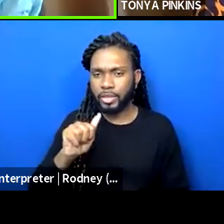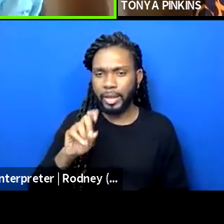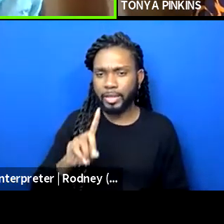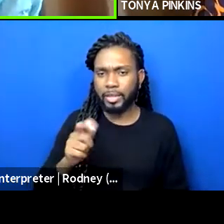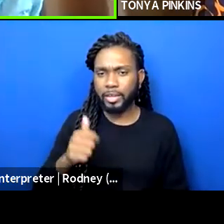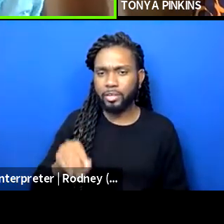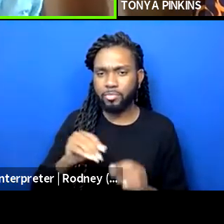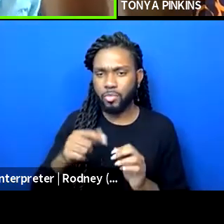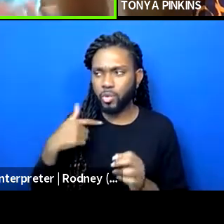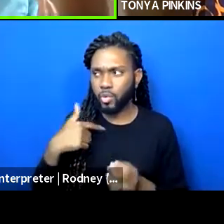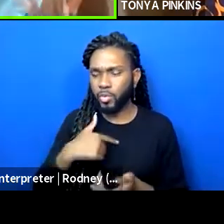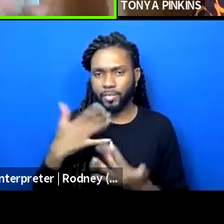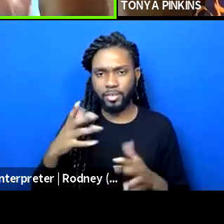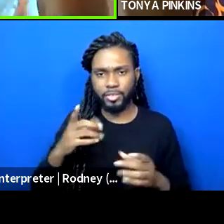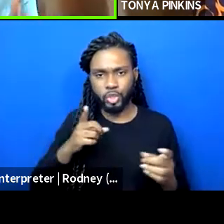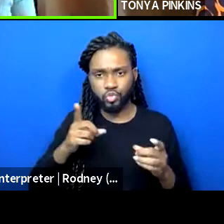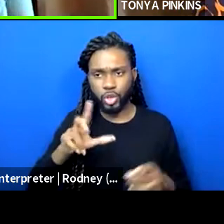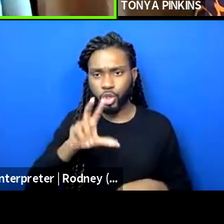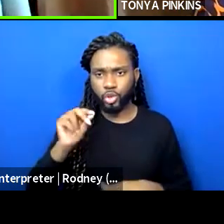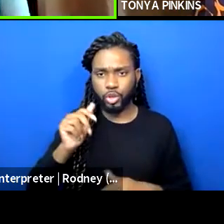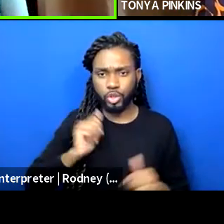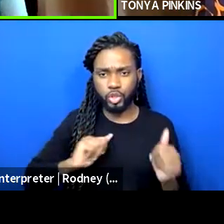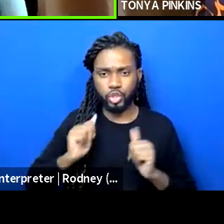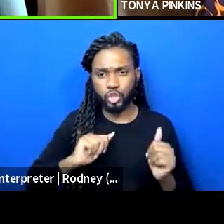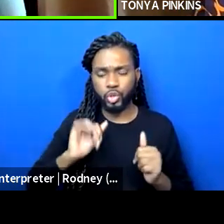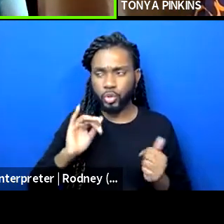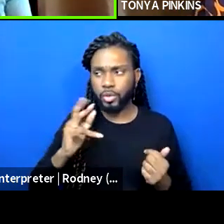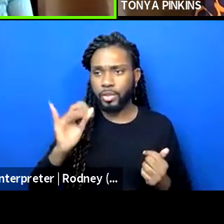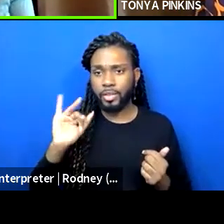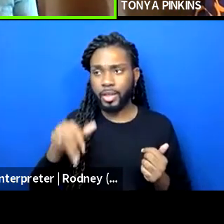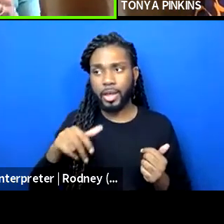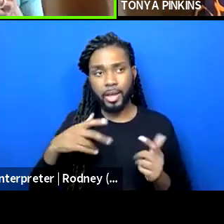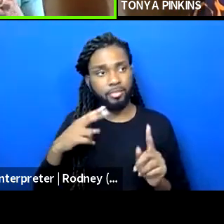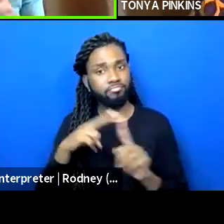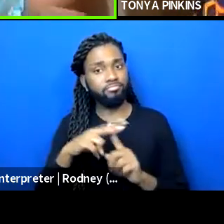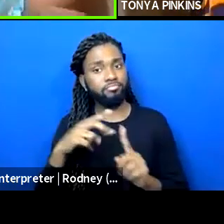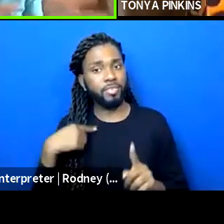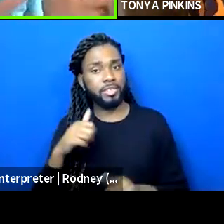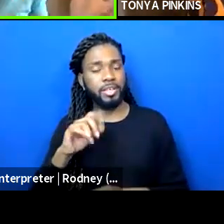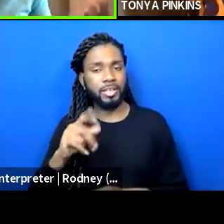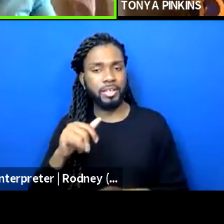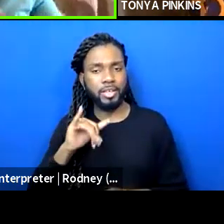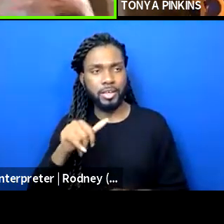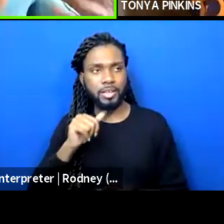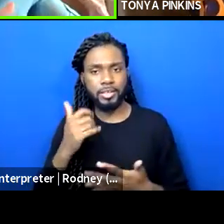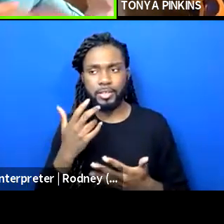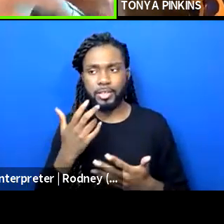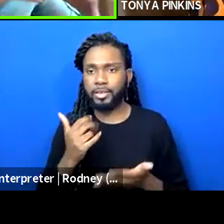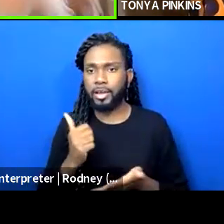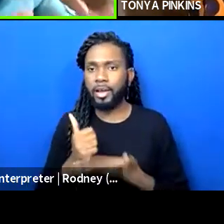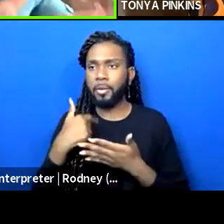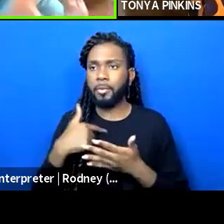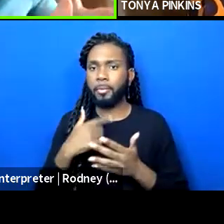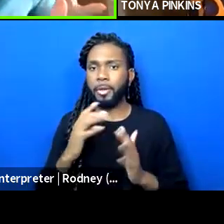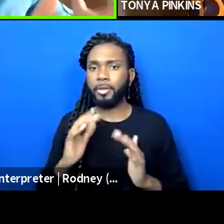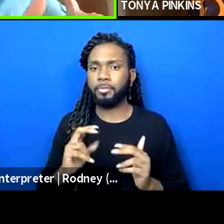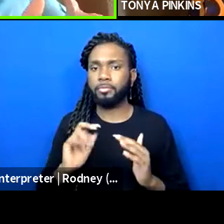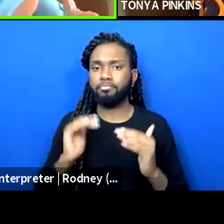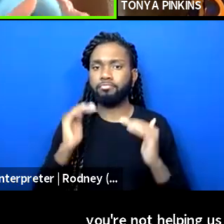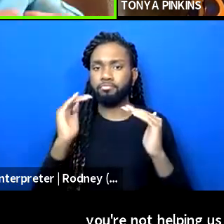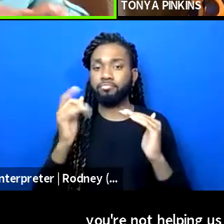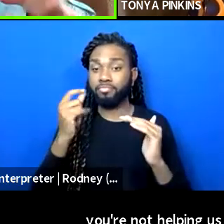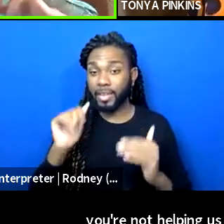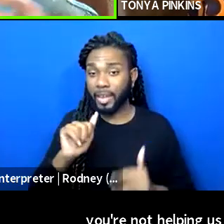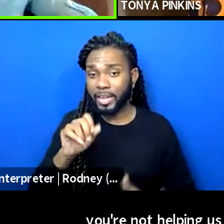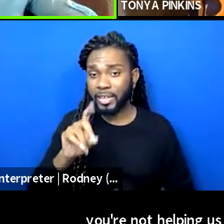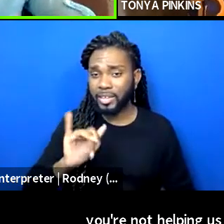we're good. That's not like a leg up. You're not helping us by demoting us to AD, which is a different job, by the